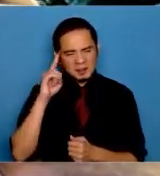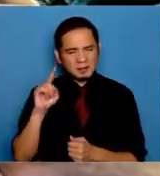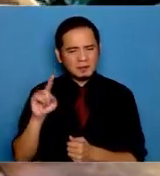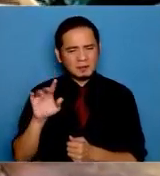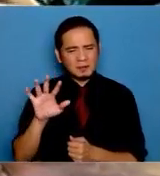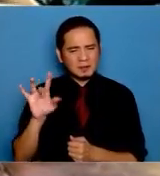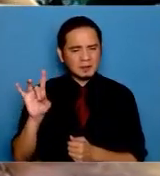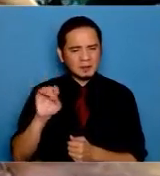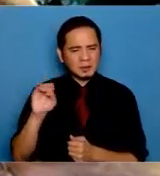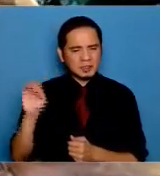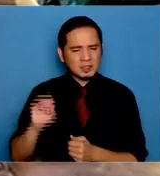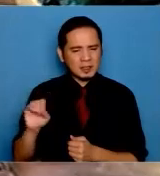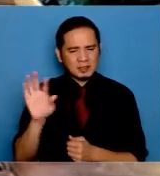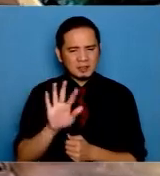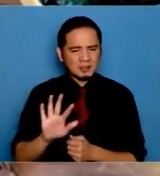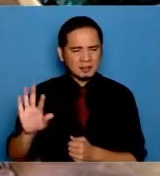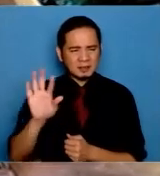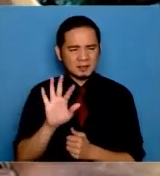and